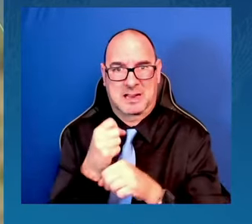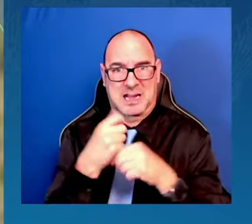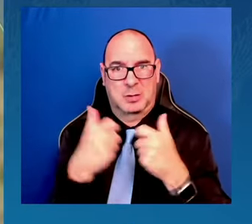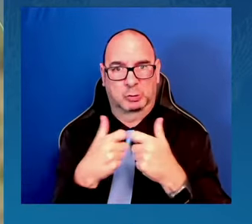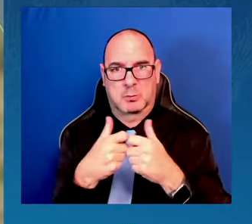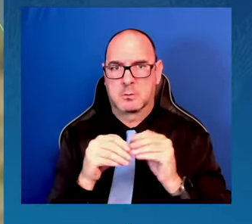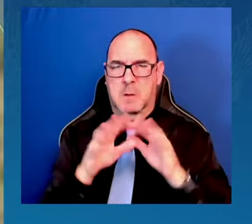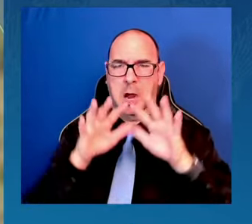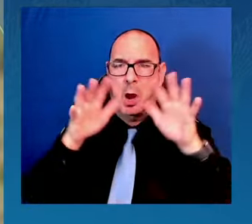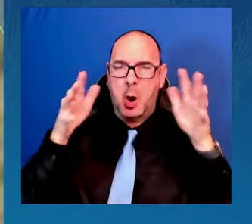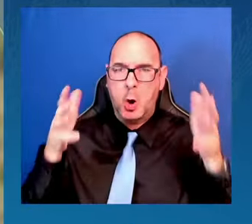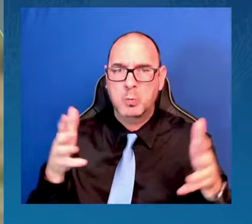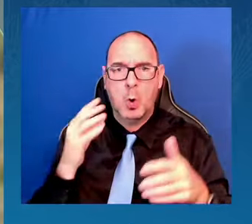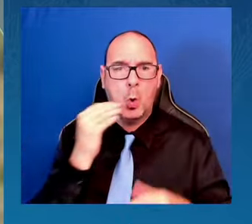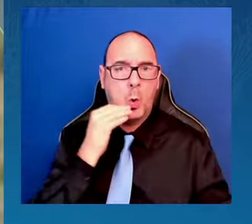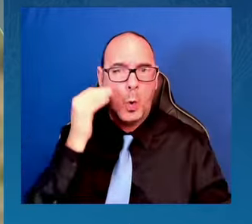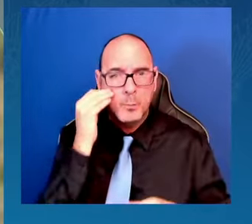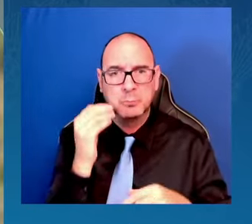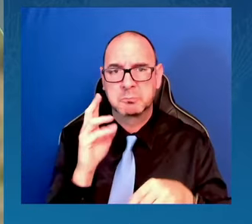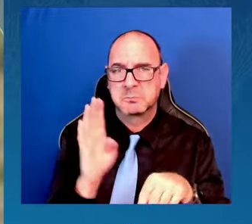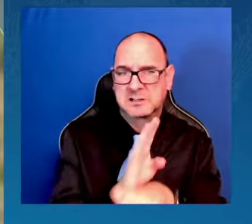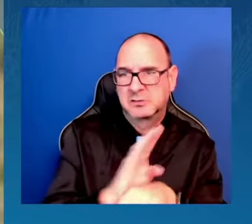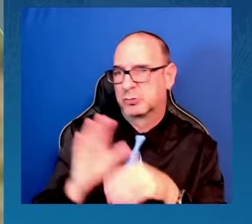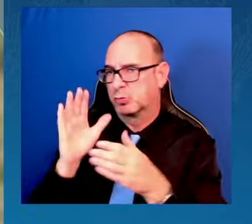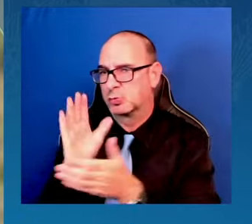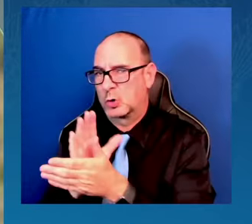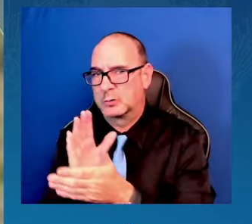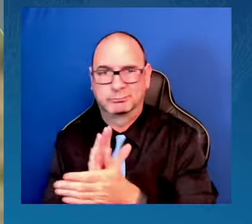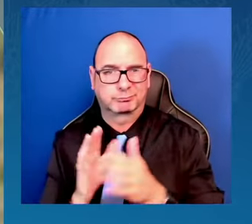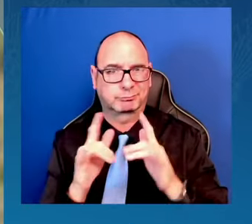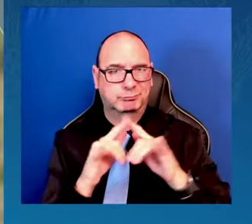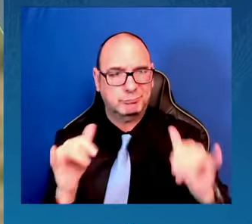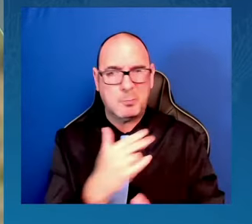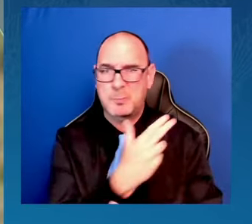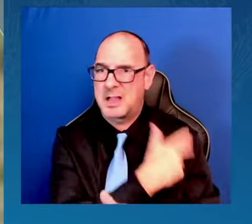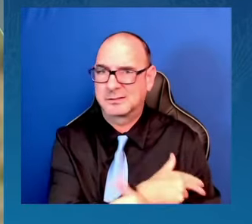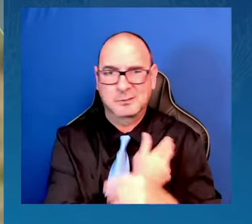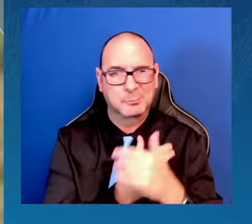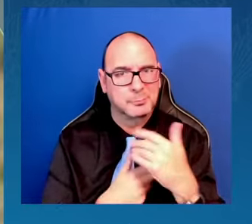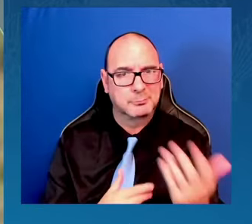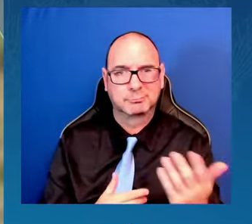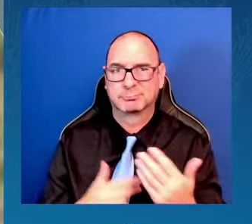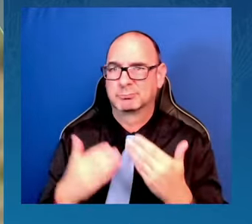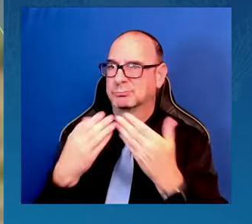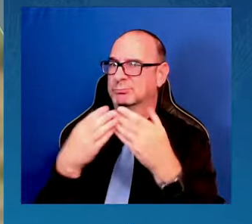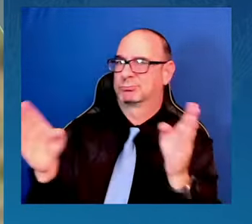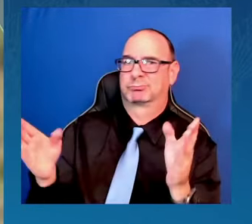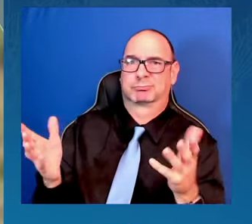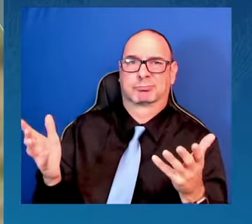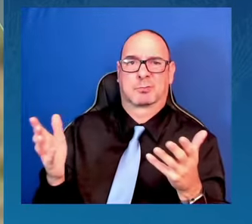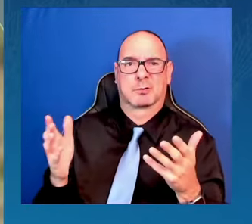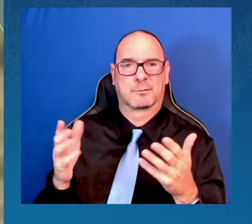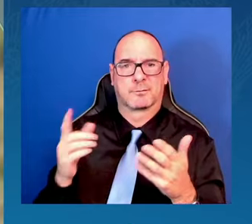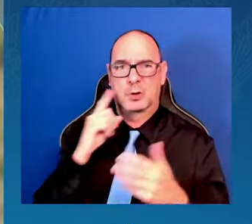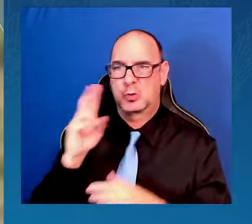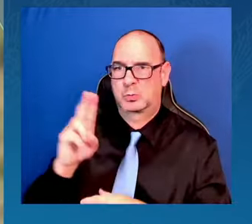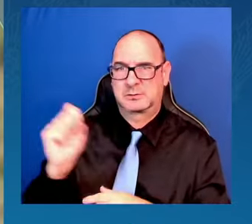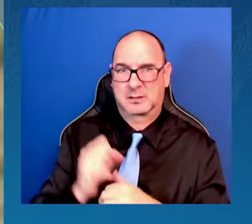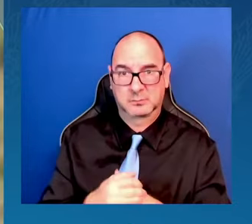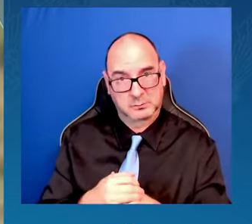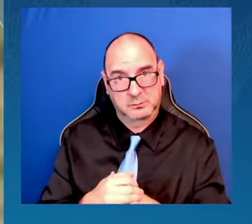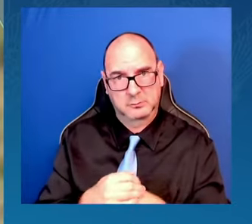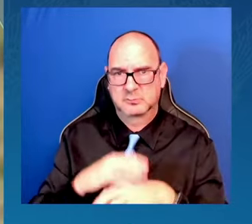and schools and hospitals across our nation. Think about it. Every time you turn on a